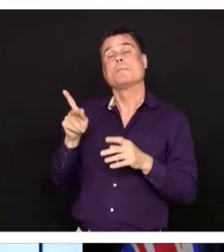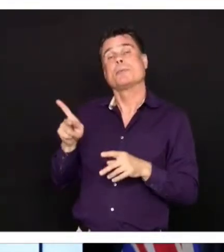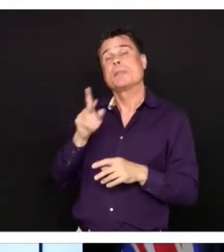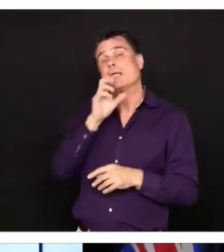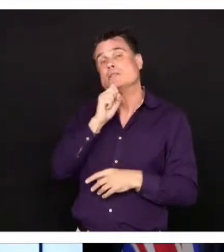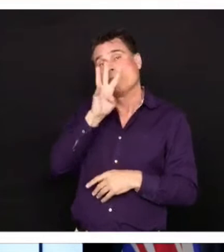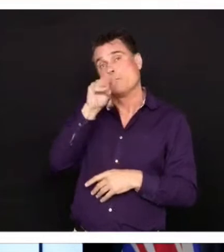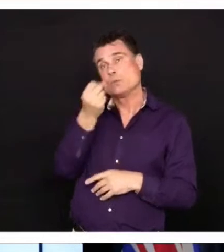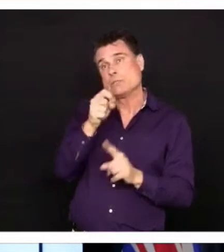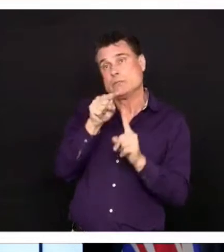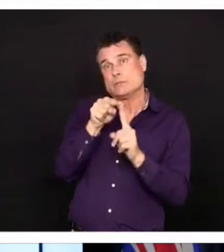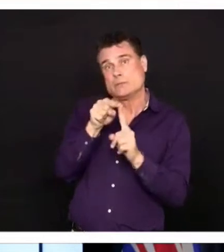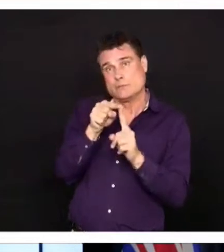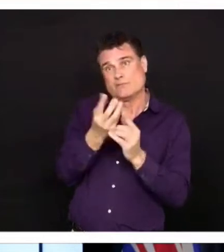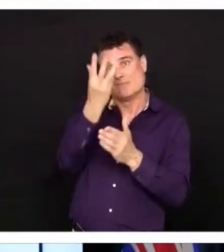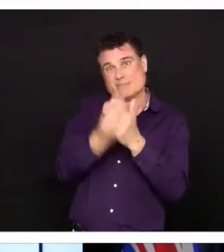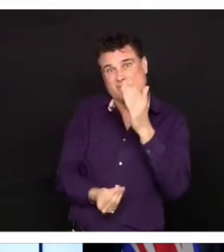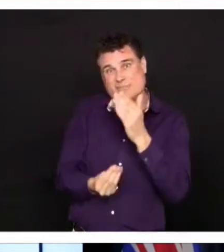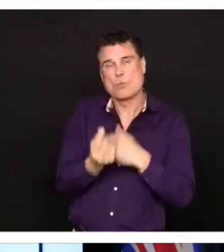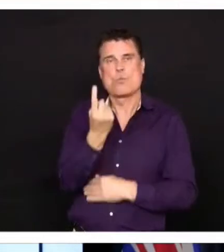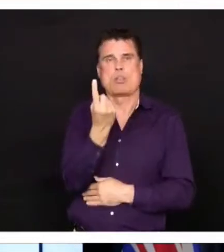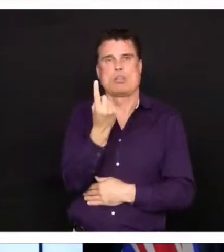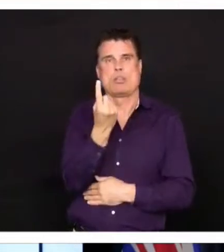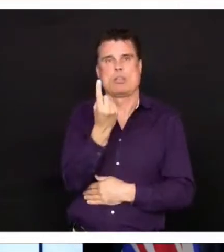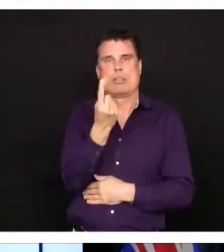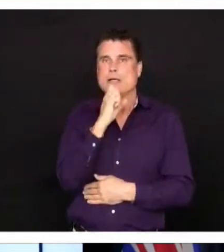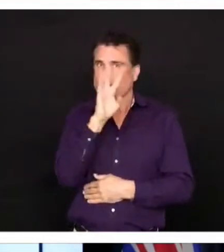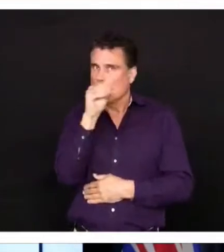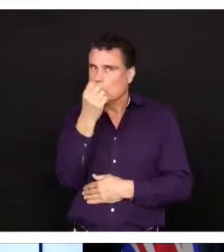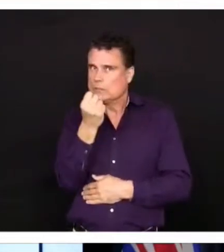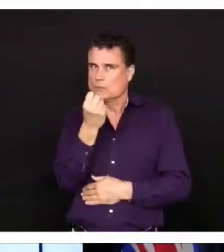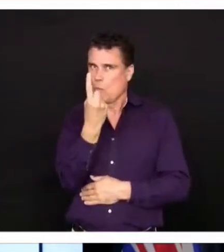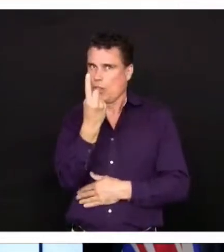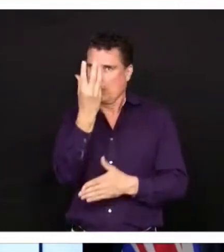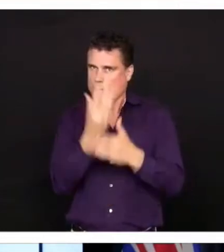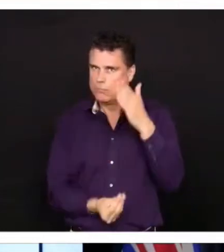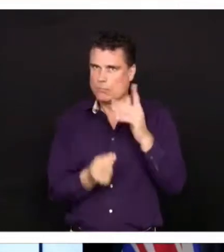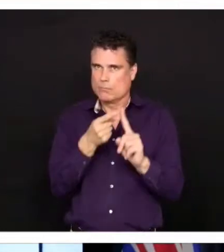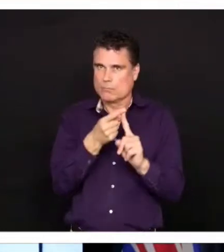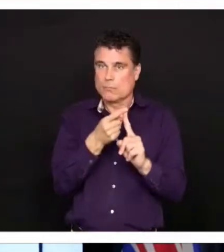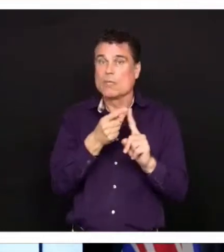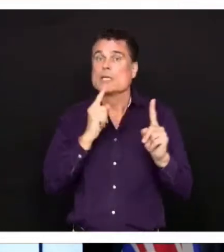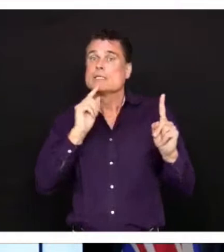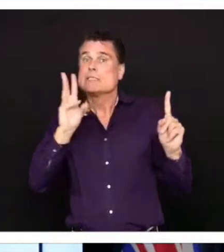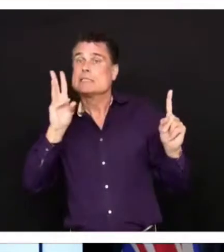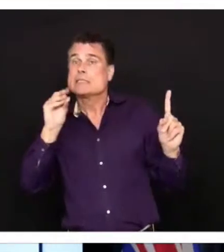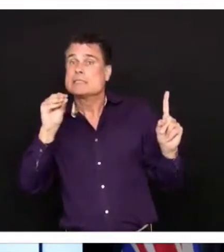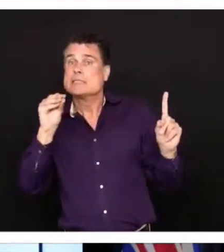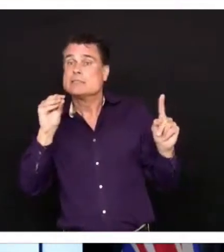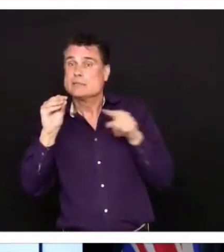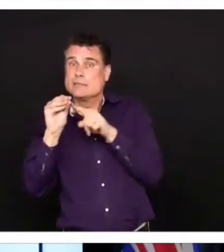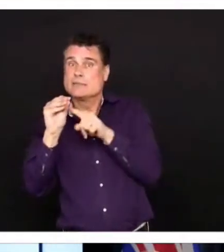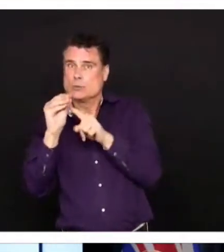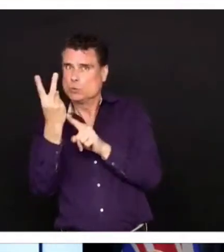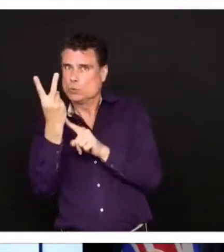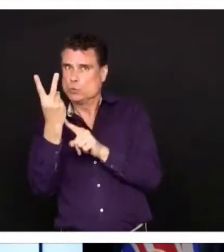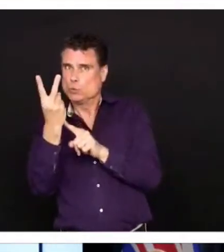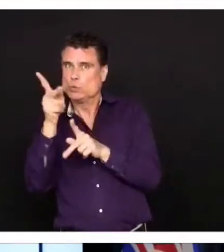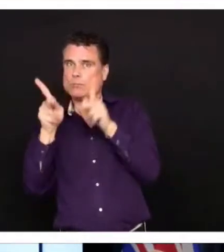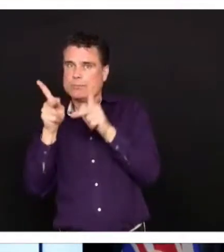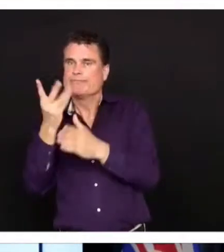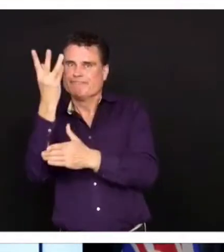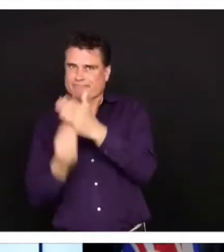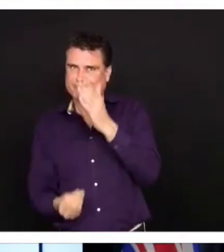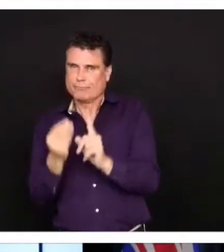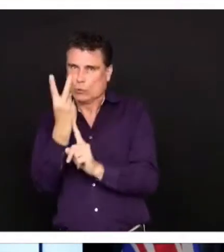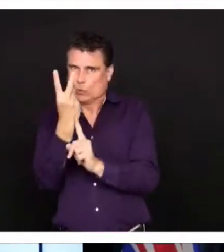who was over 100. So this again reflects the tragedy that has been the outbreaks that we've